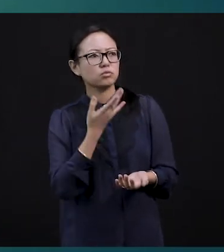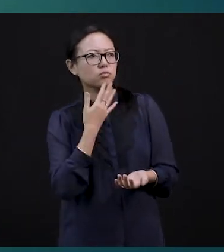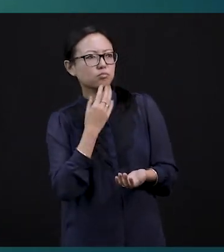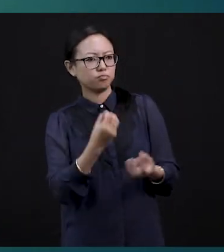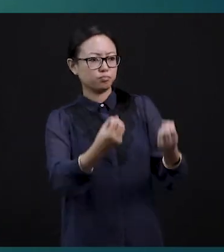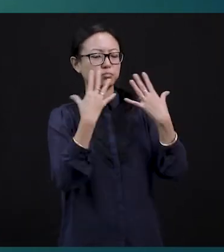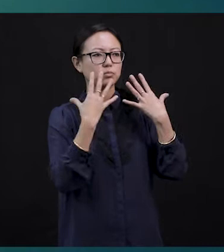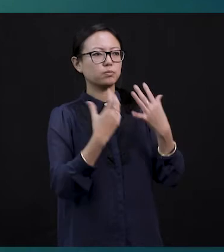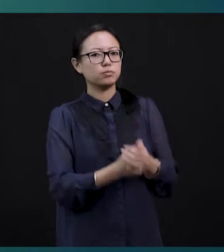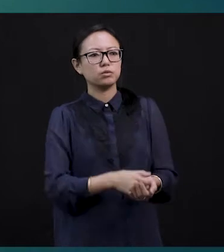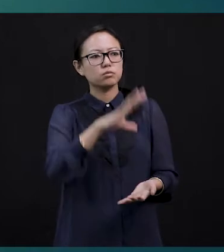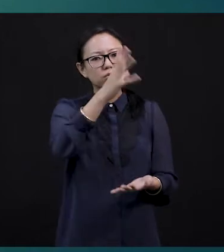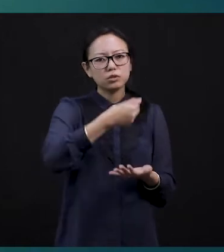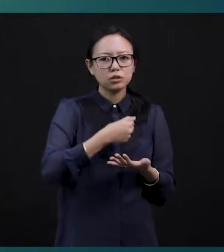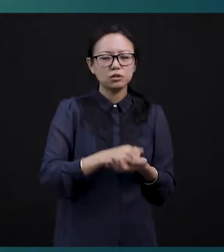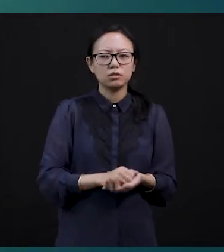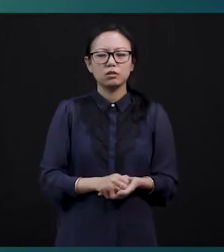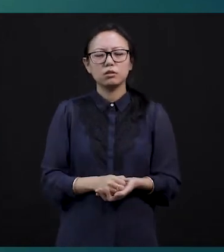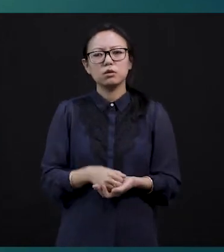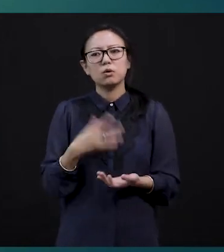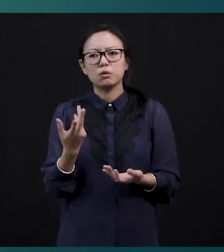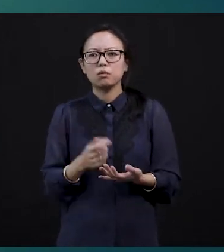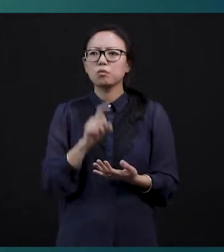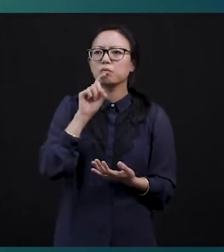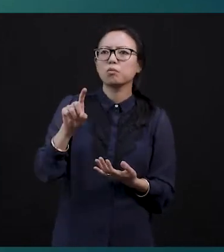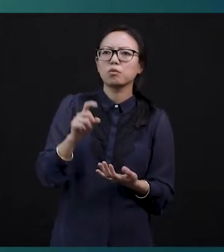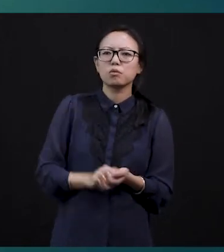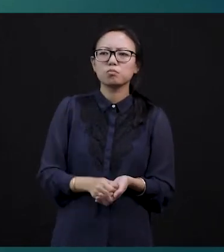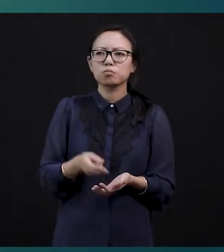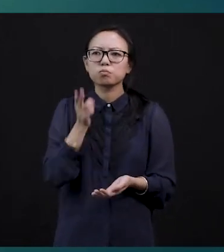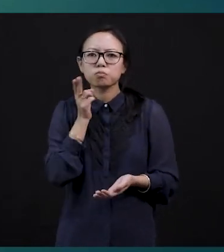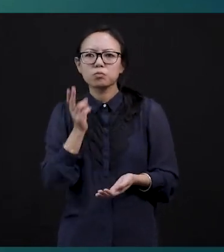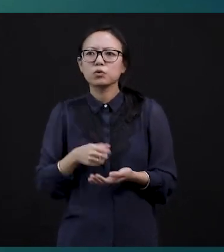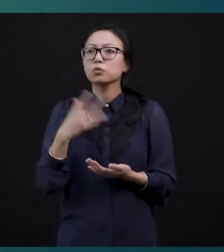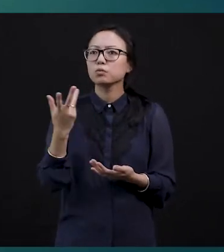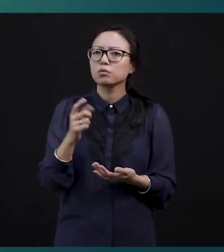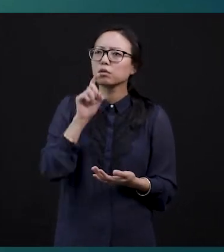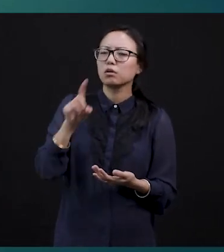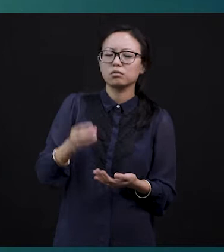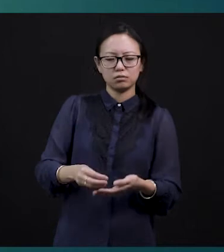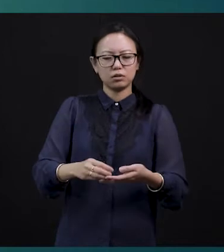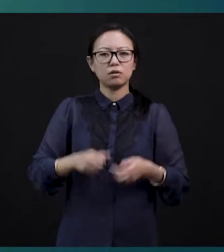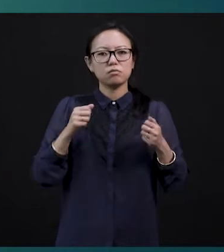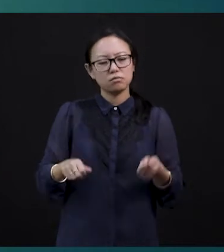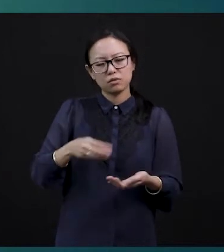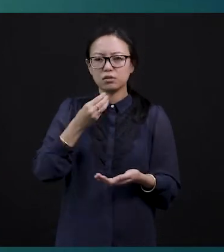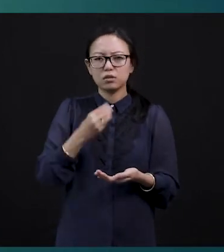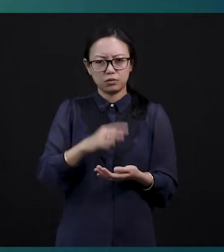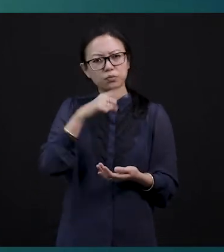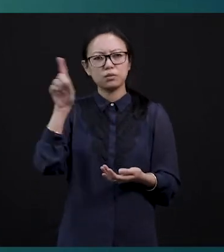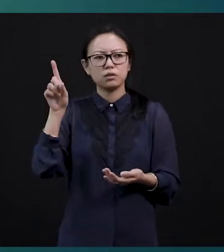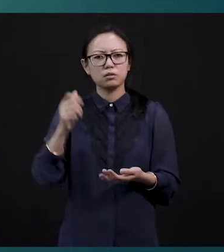colorful, or going in the market asking for a restaurant and eating and things like that, right? So basically,